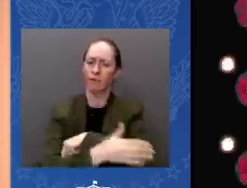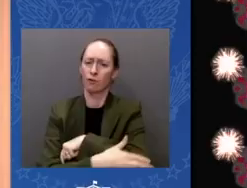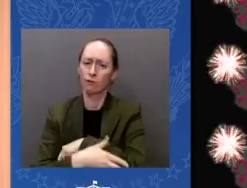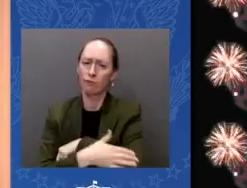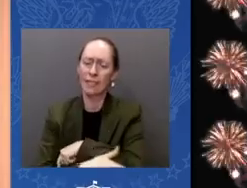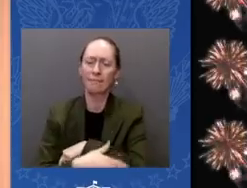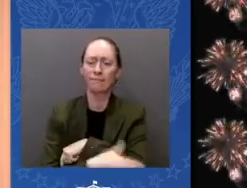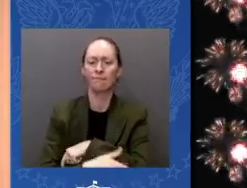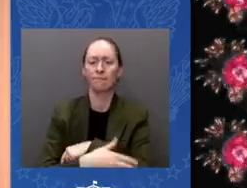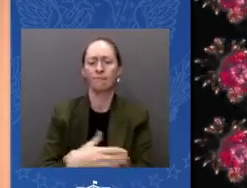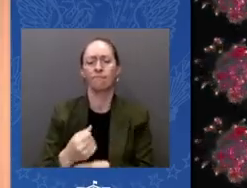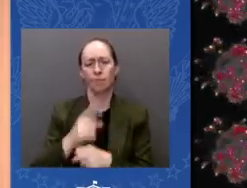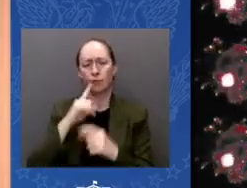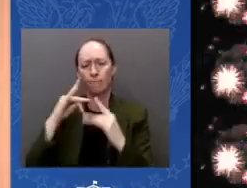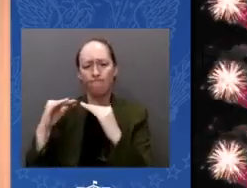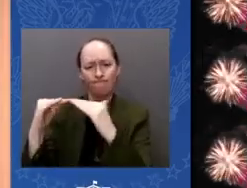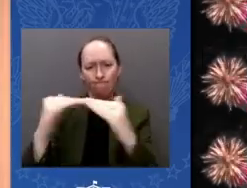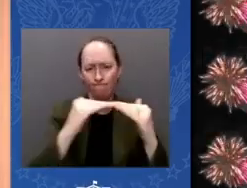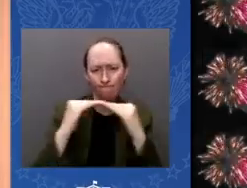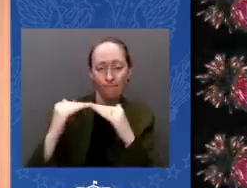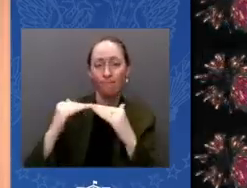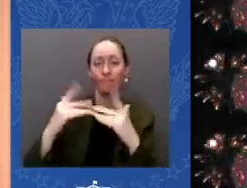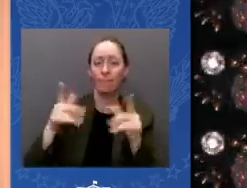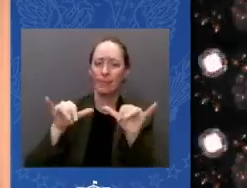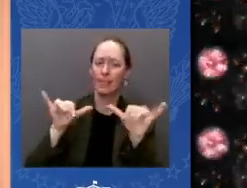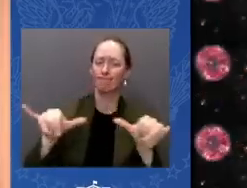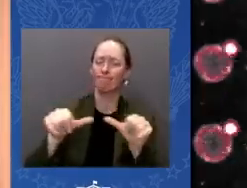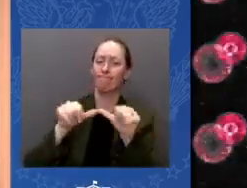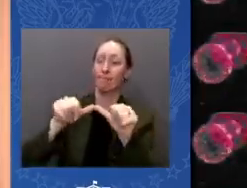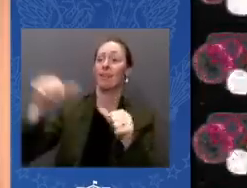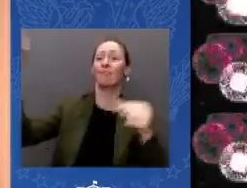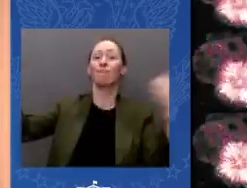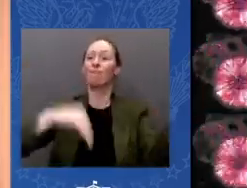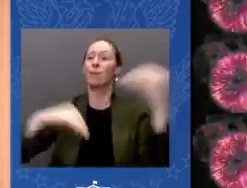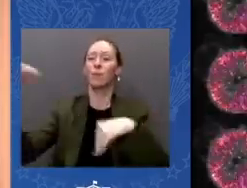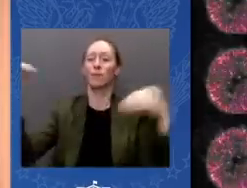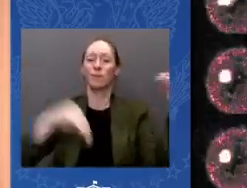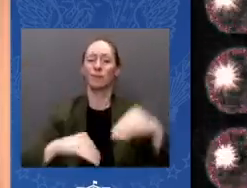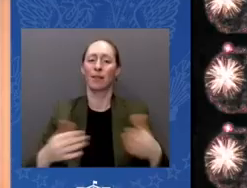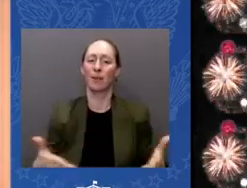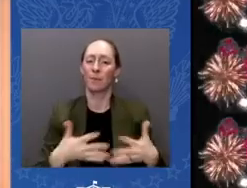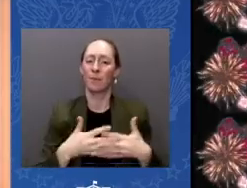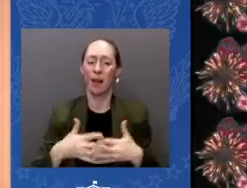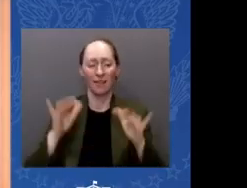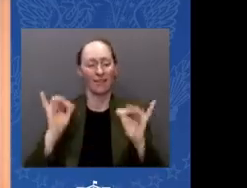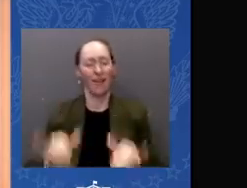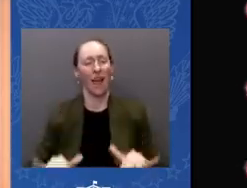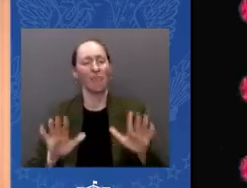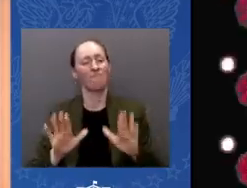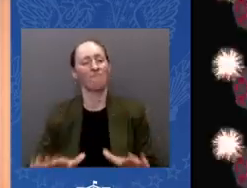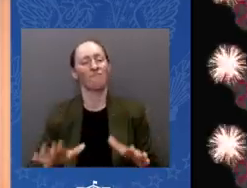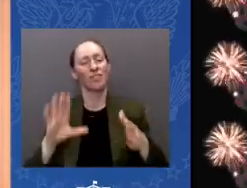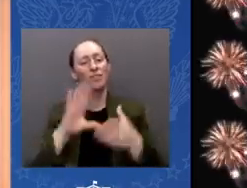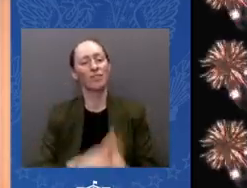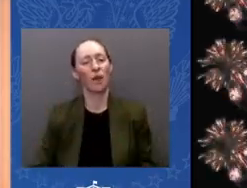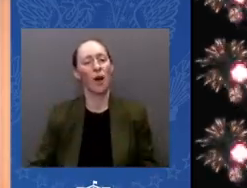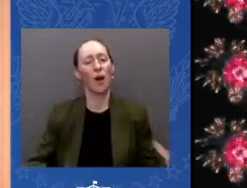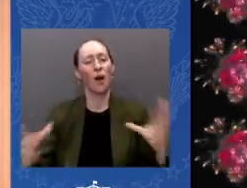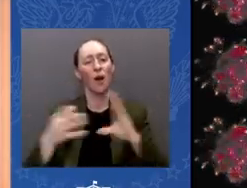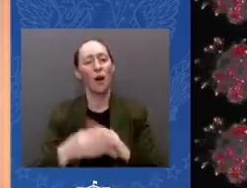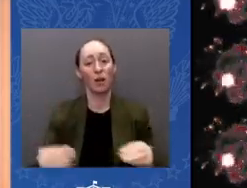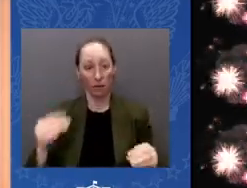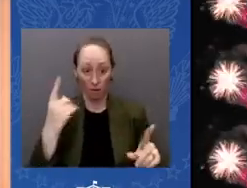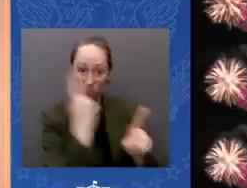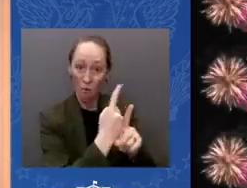nation. For the American story depends not on any one of us. You can sit down if you want. Hard to